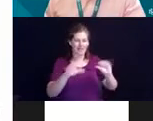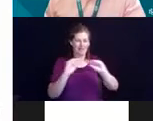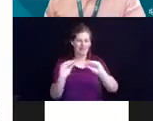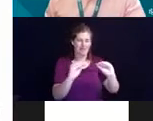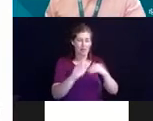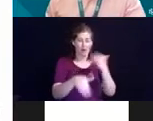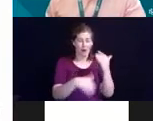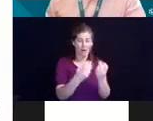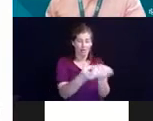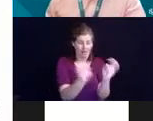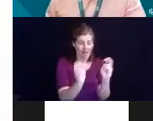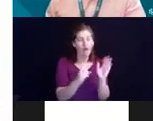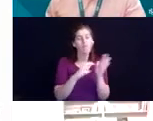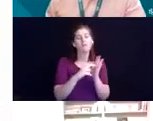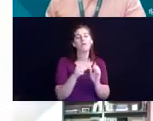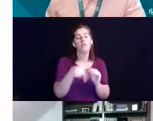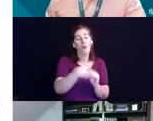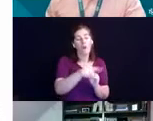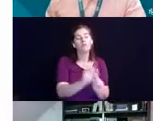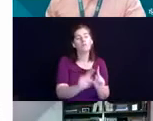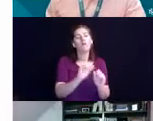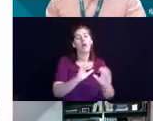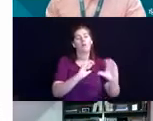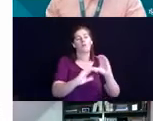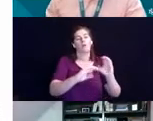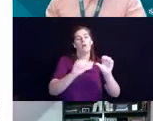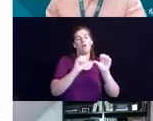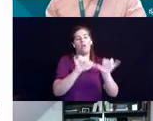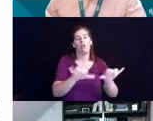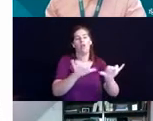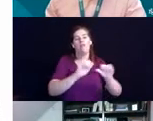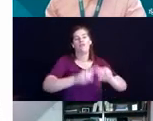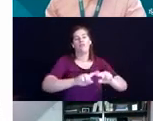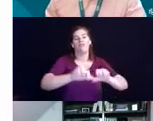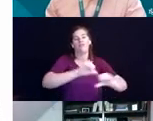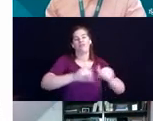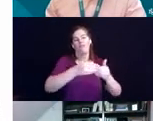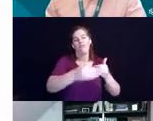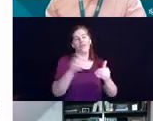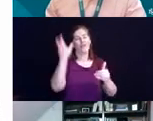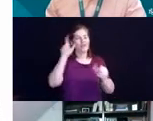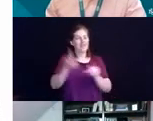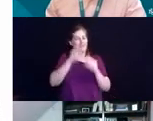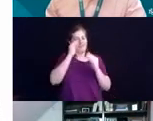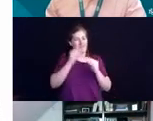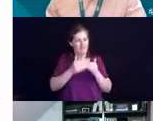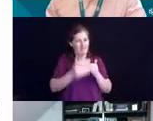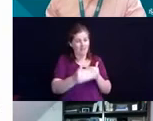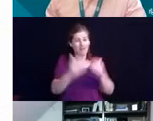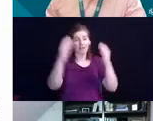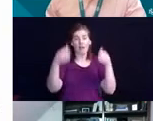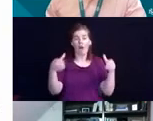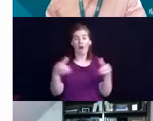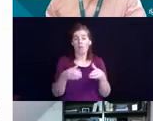huddle means that those people can communicate consistently and reliably going forward. And huddles really provide an opportunity